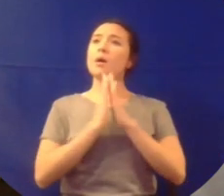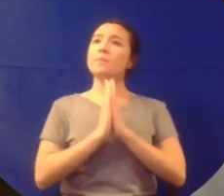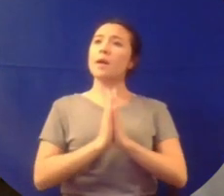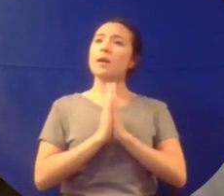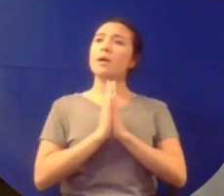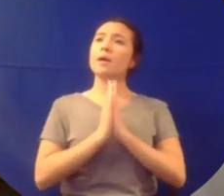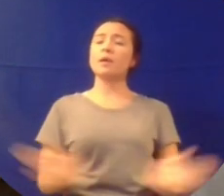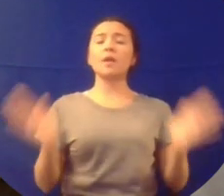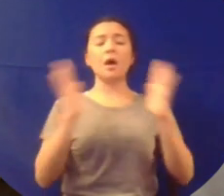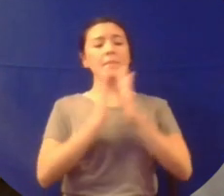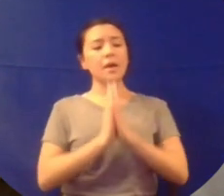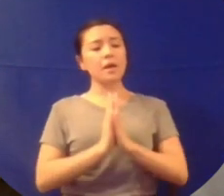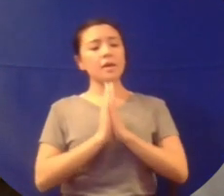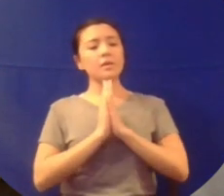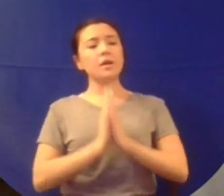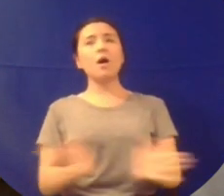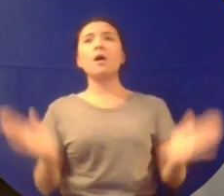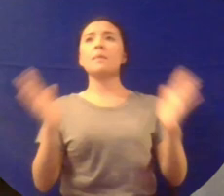Amen, amen,